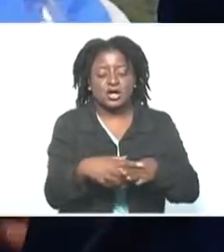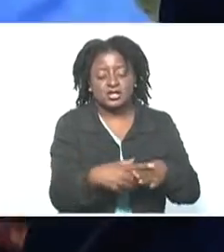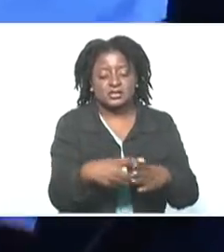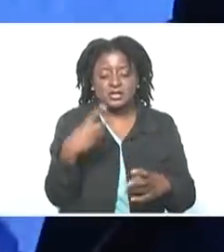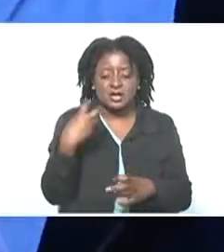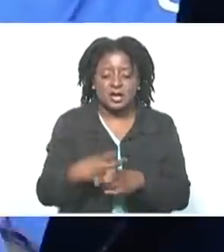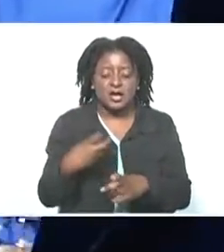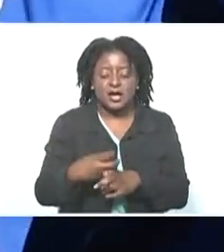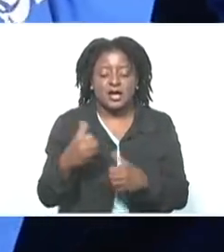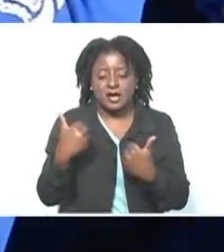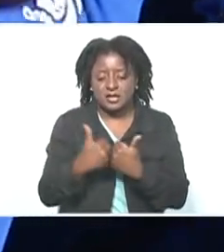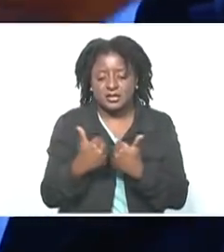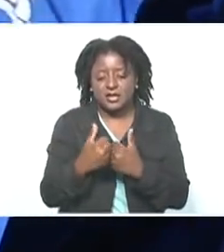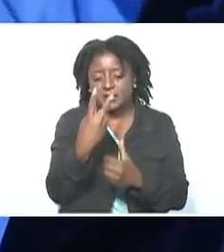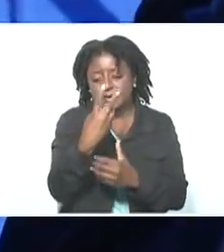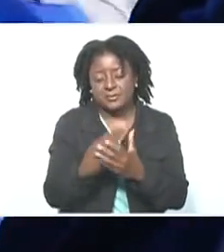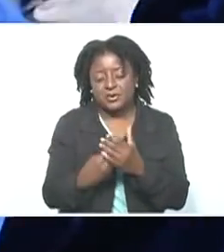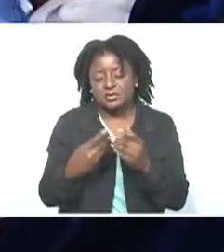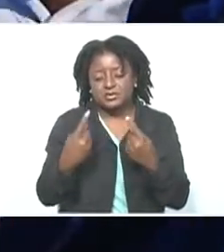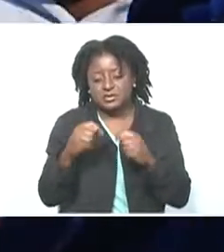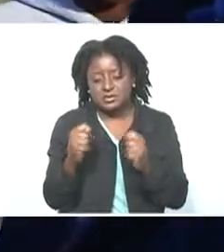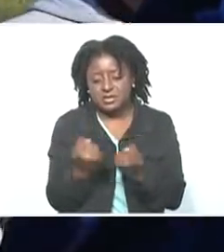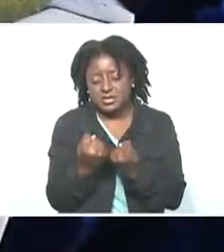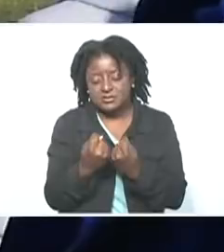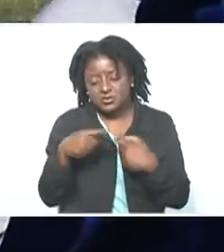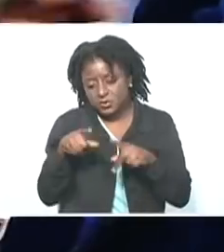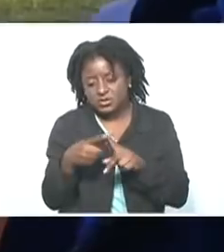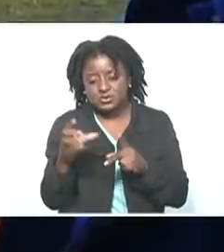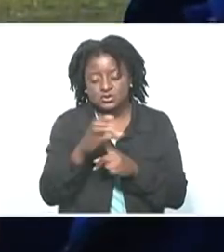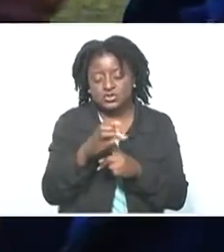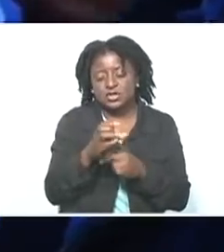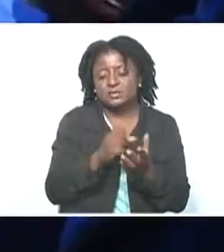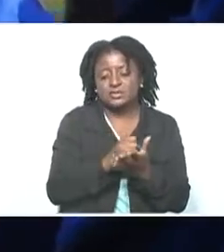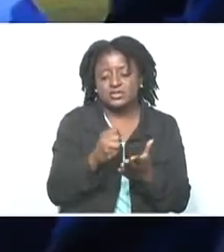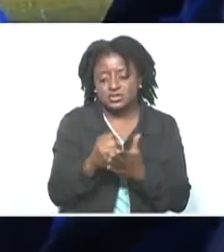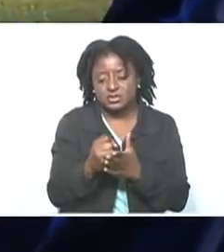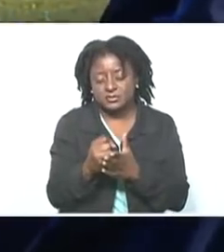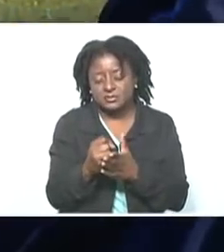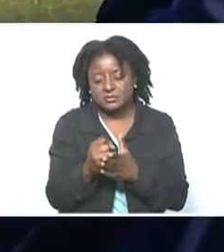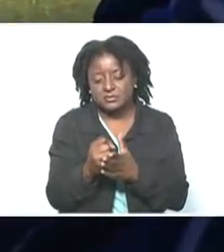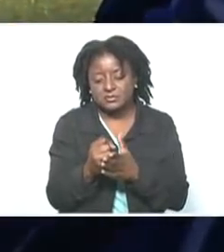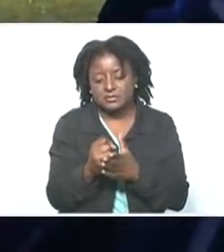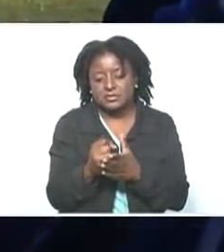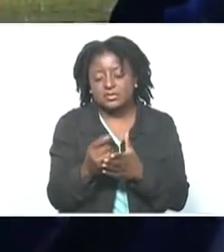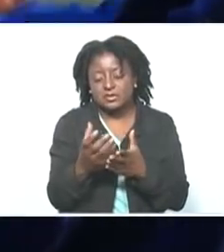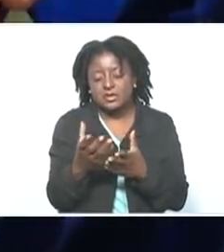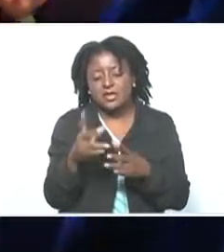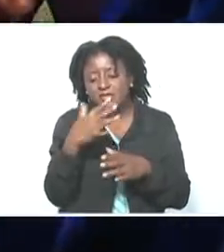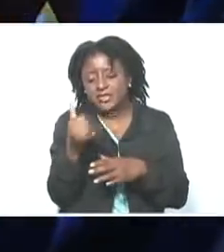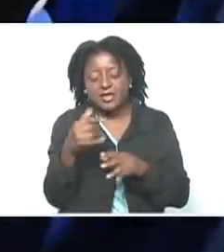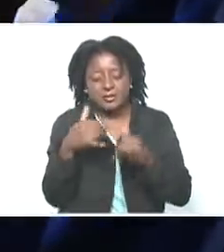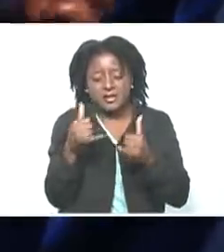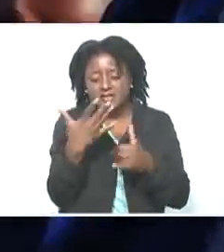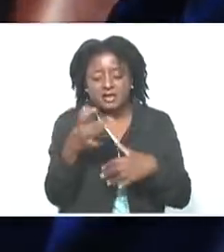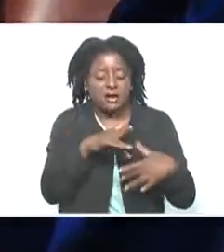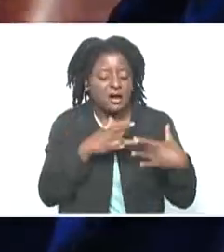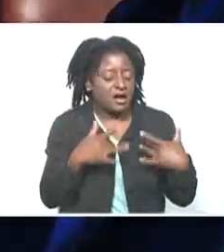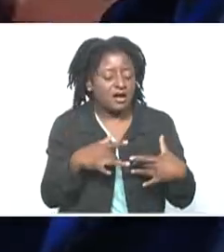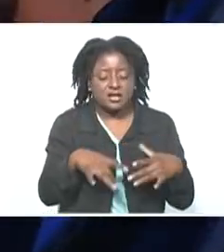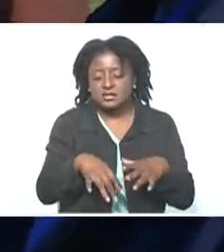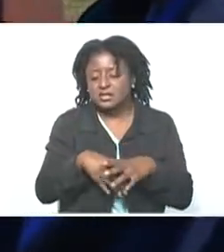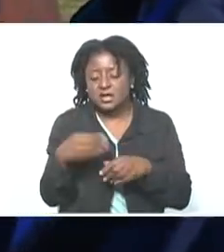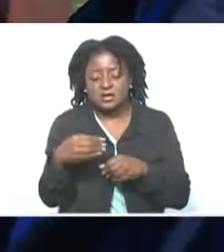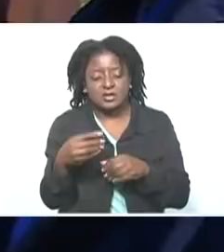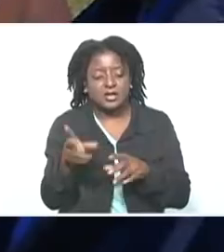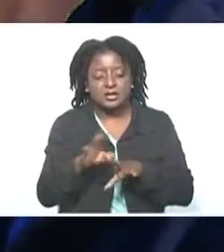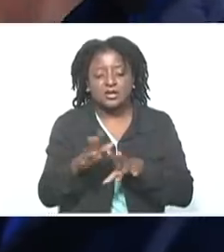It's both teams been to the championship. The girls didn't make it, but they play their hearts out, so I don't have any problem with that. That's what